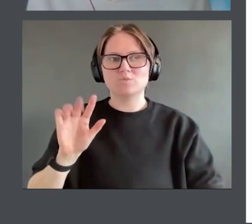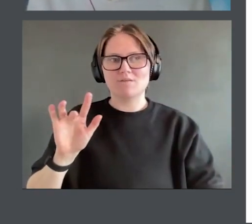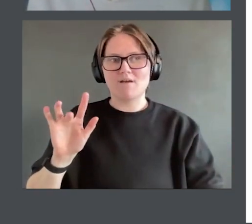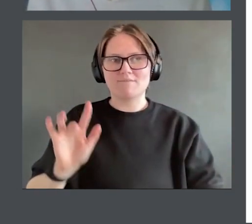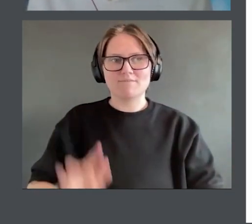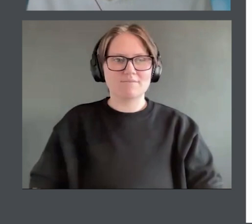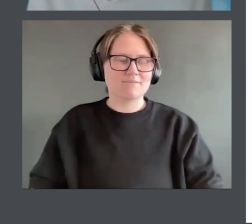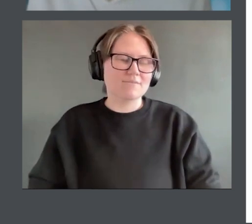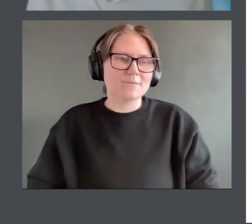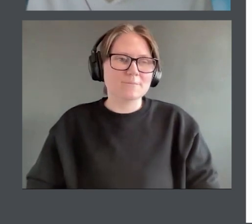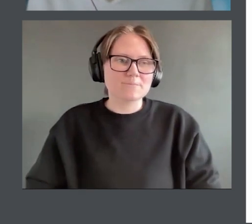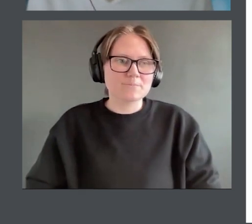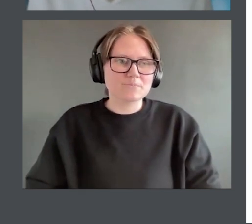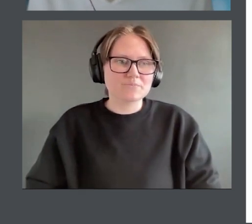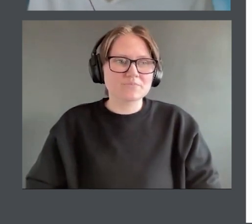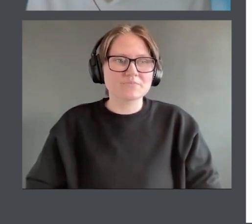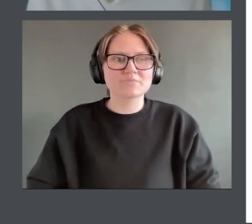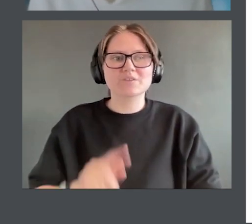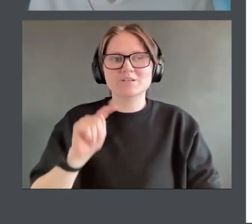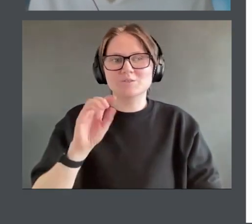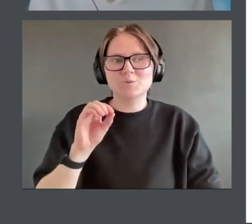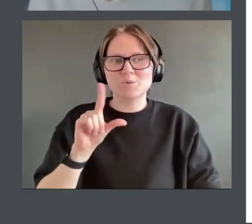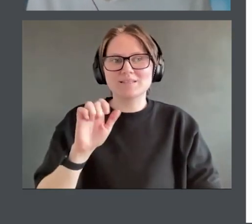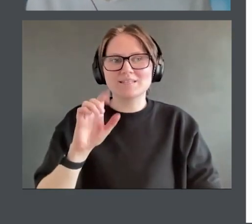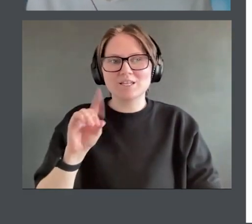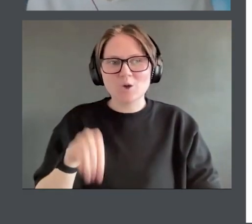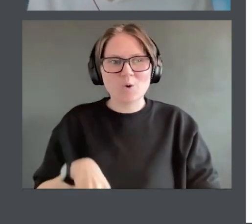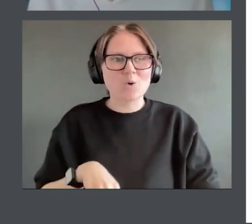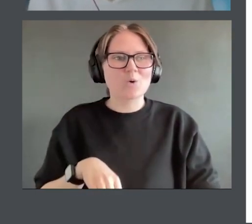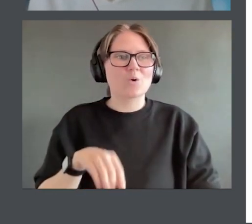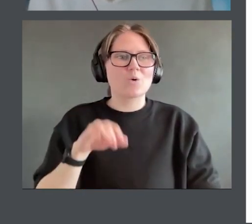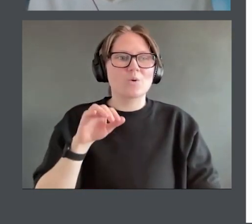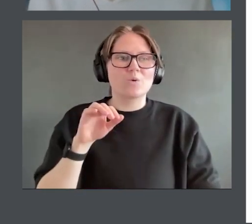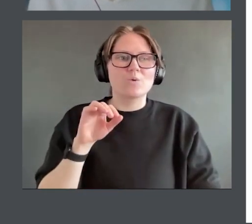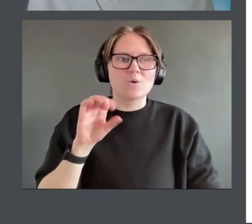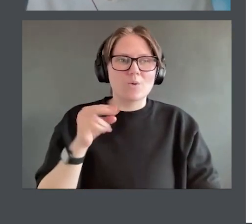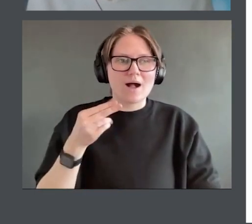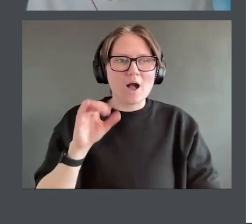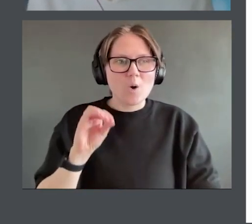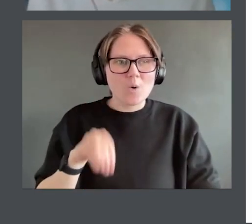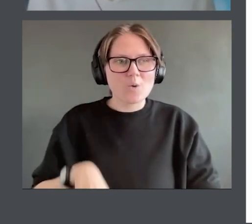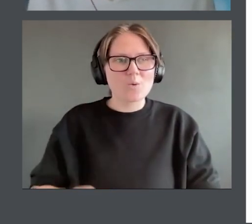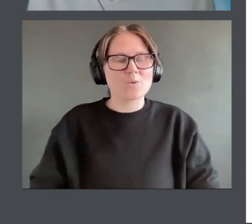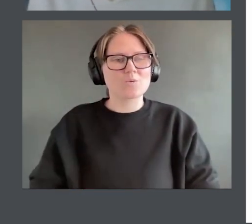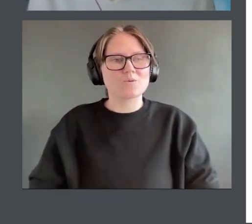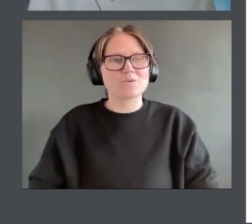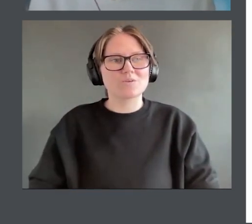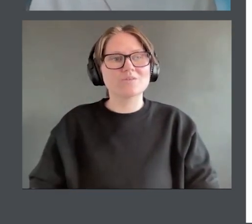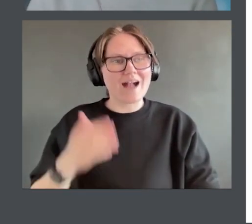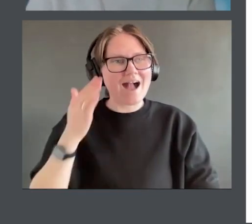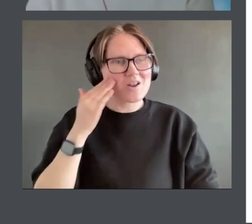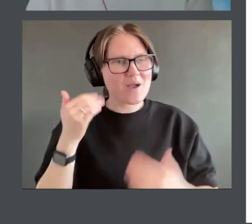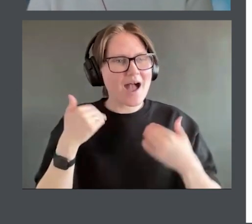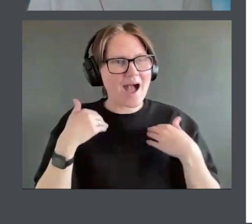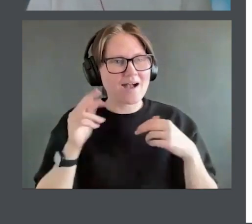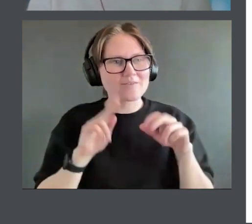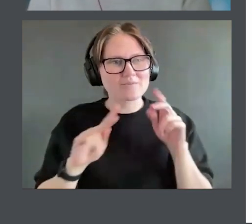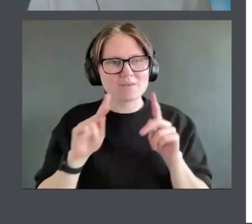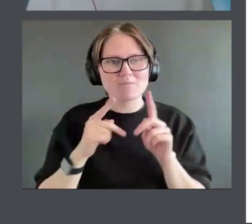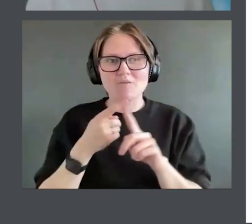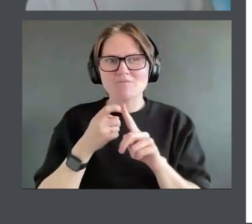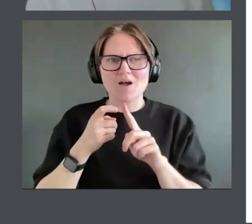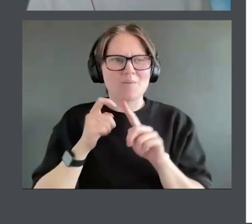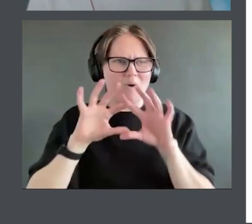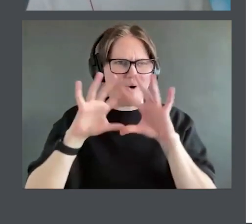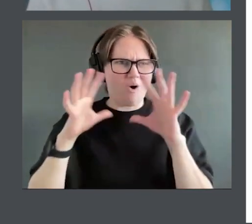Toledo, Ohio, Oregon. I know we have people joining us from all over